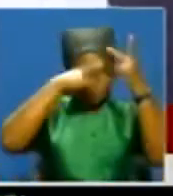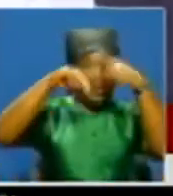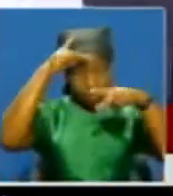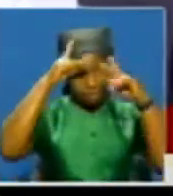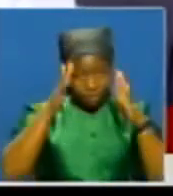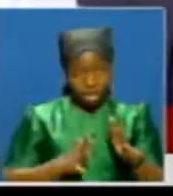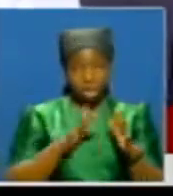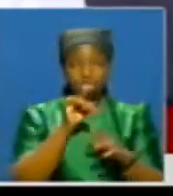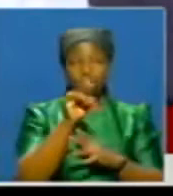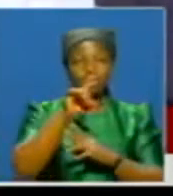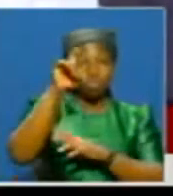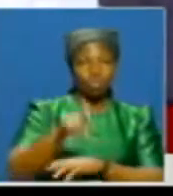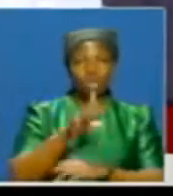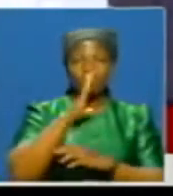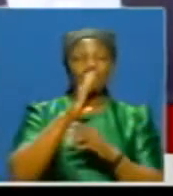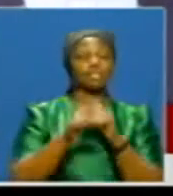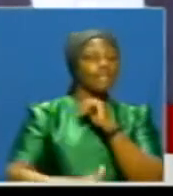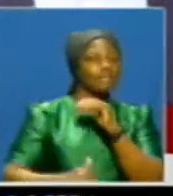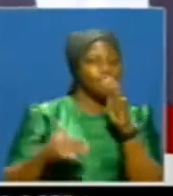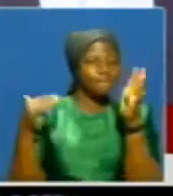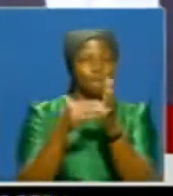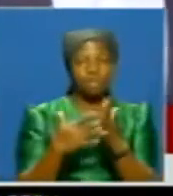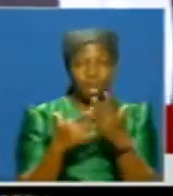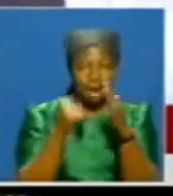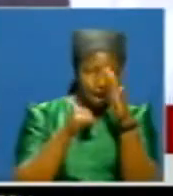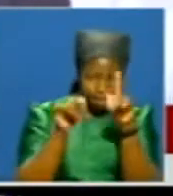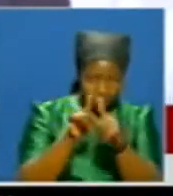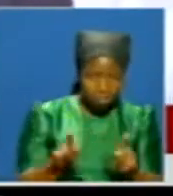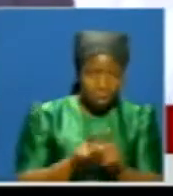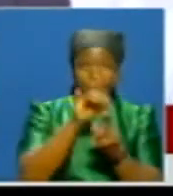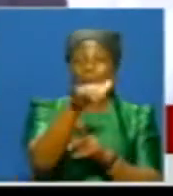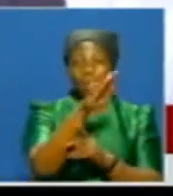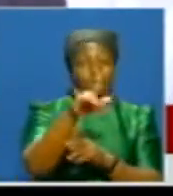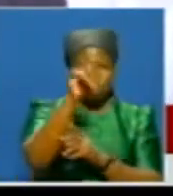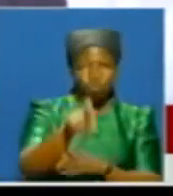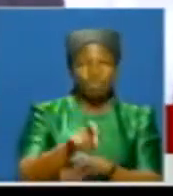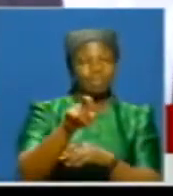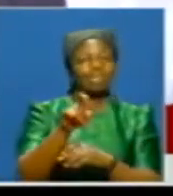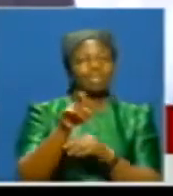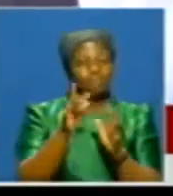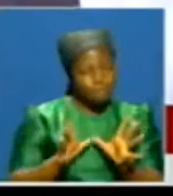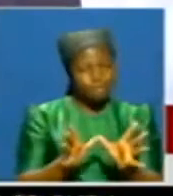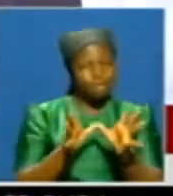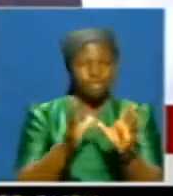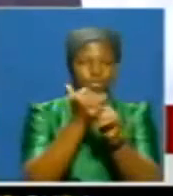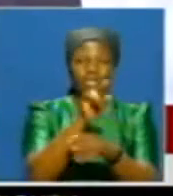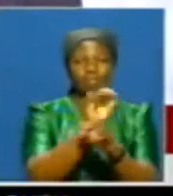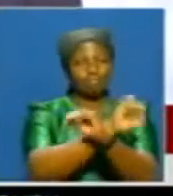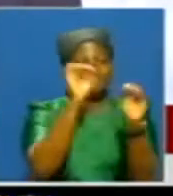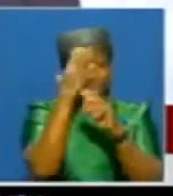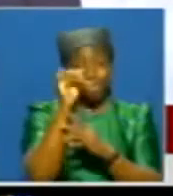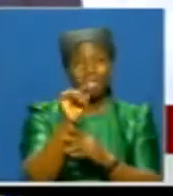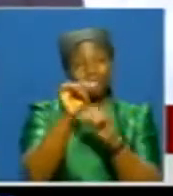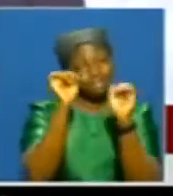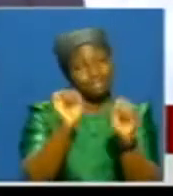this should be refused, and the parliament should not be actually be pushed to do this, because this will be